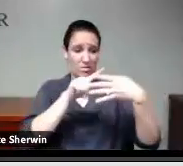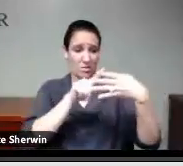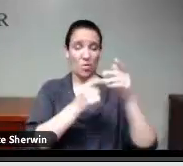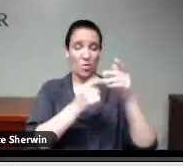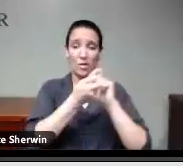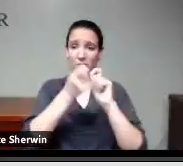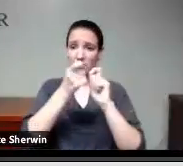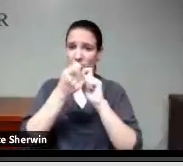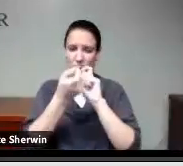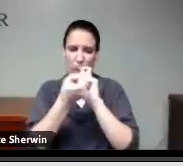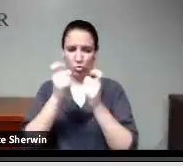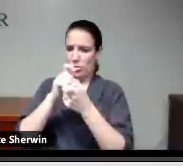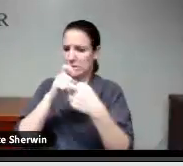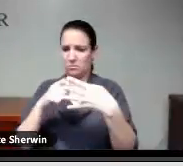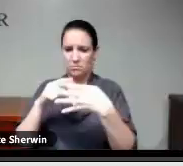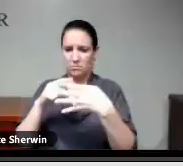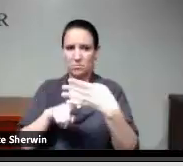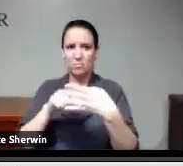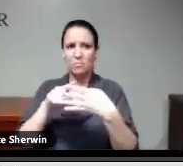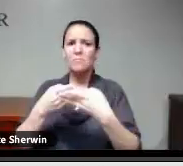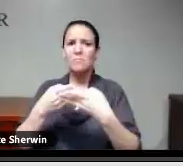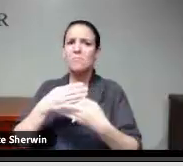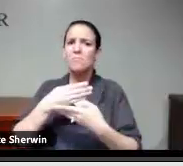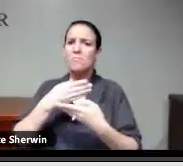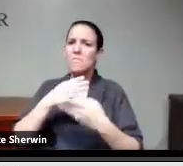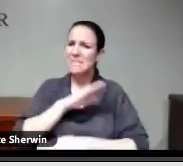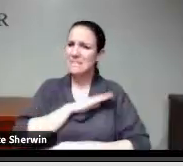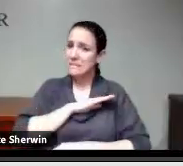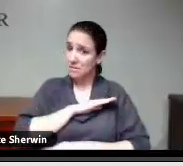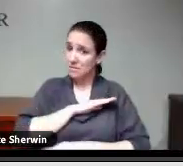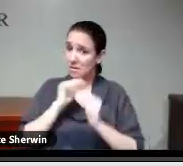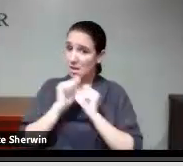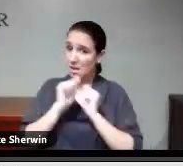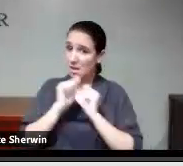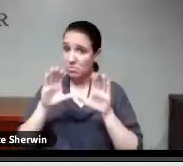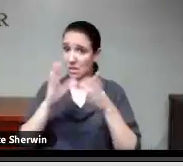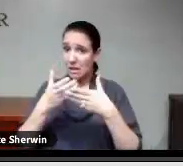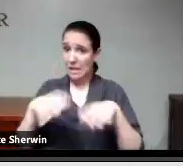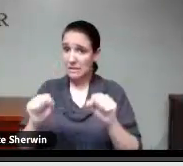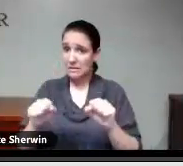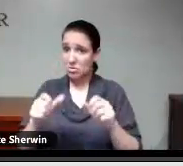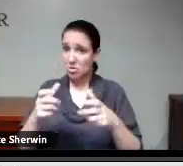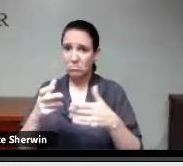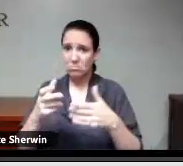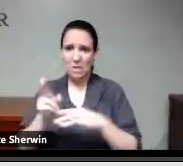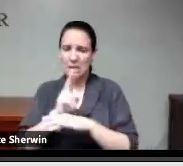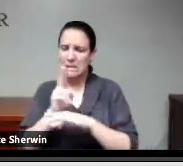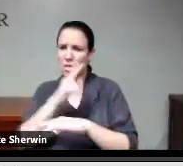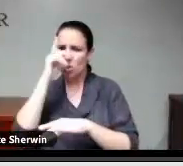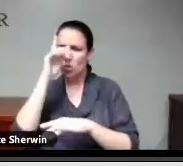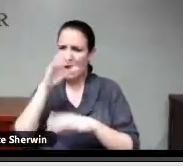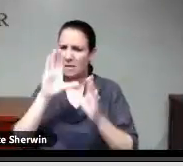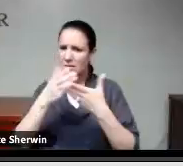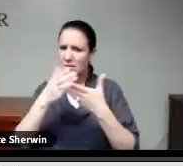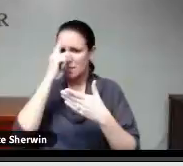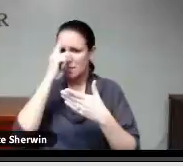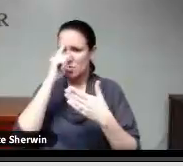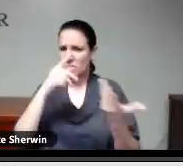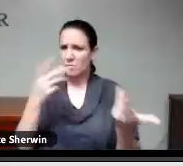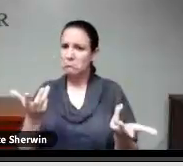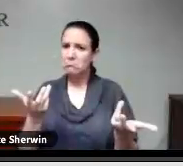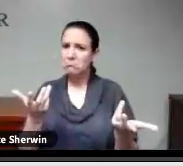evaluation. How satisfied are participants with the course? And what are their intended uses of the knowledge gained?